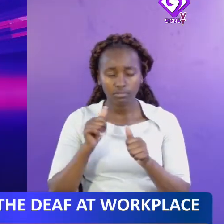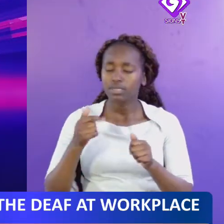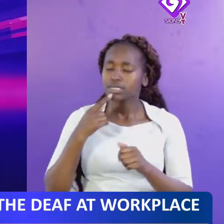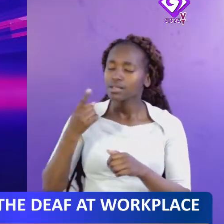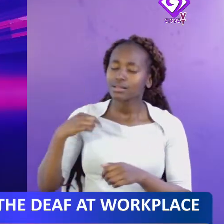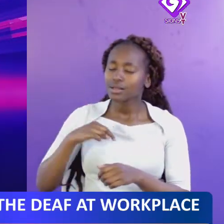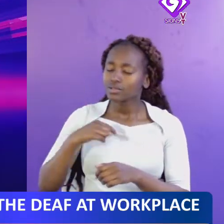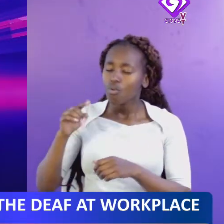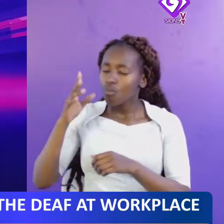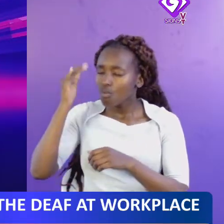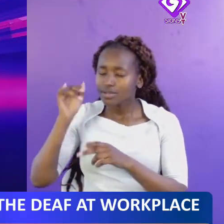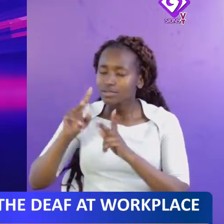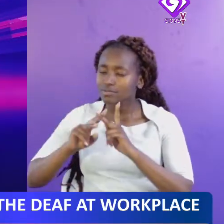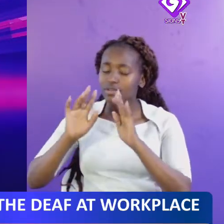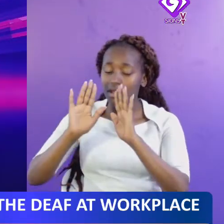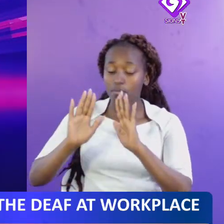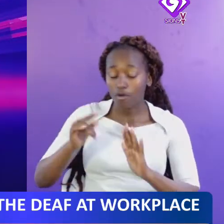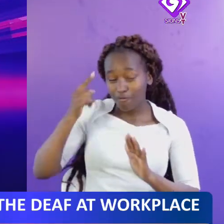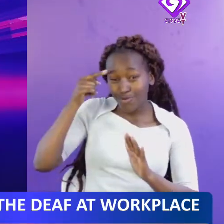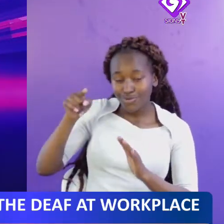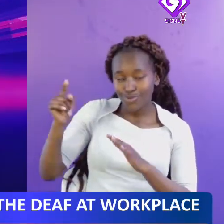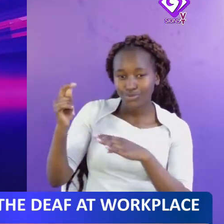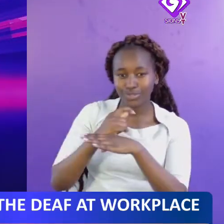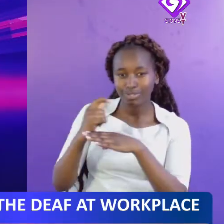train deaf persons